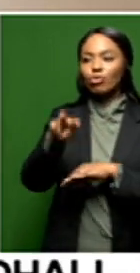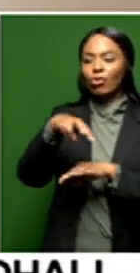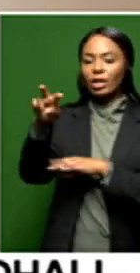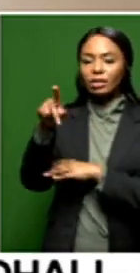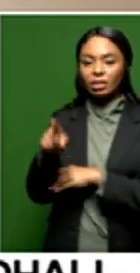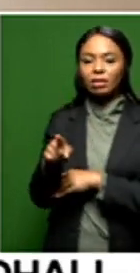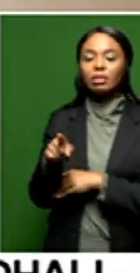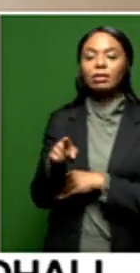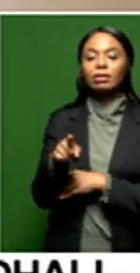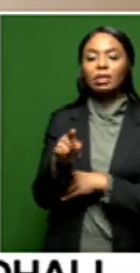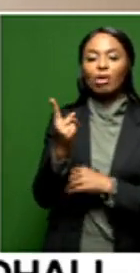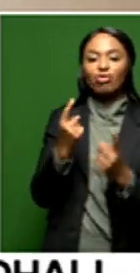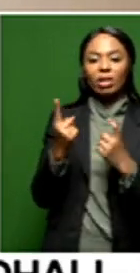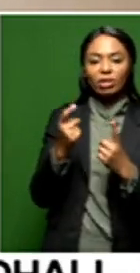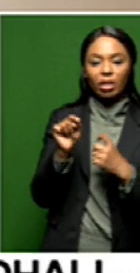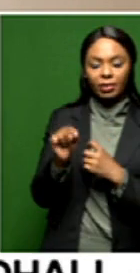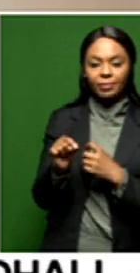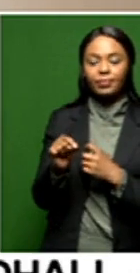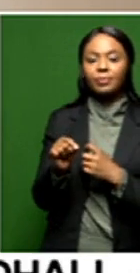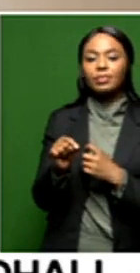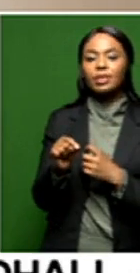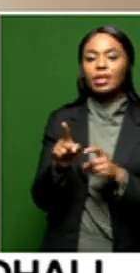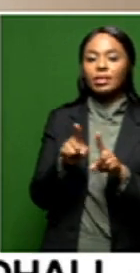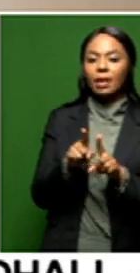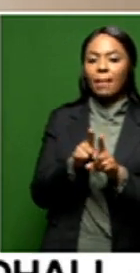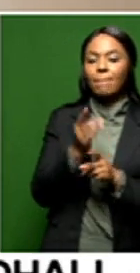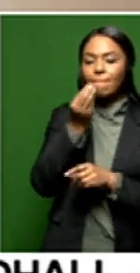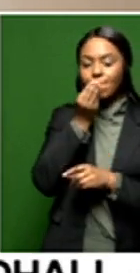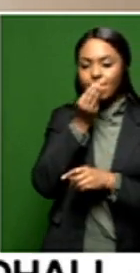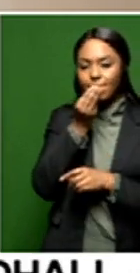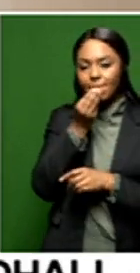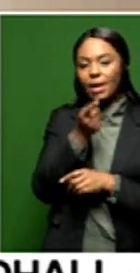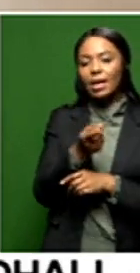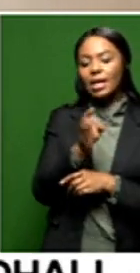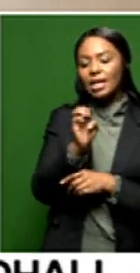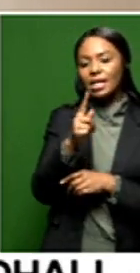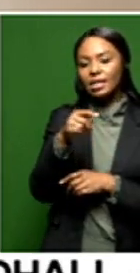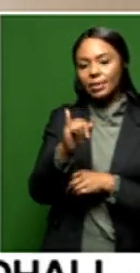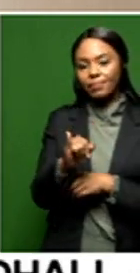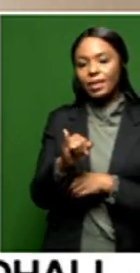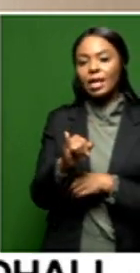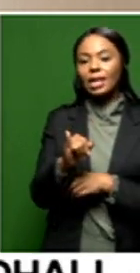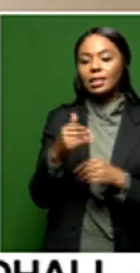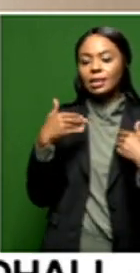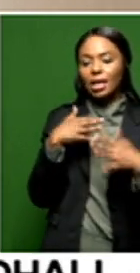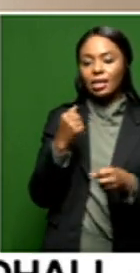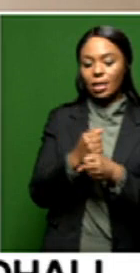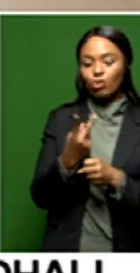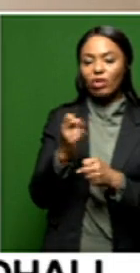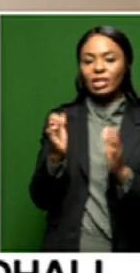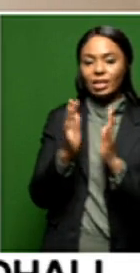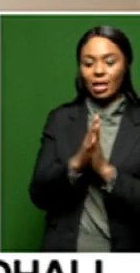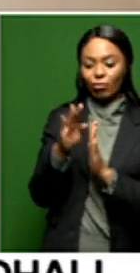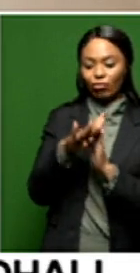in Lisbon. So, there's also been Italy, which started in 2010. They have a slightly different